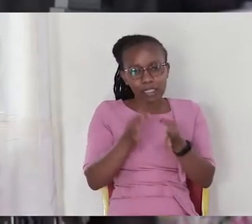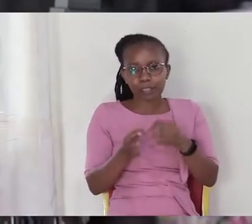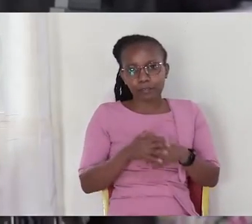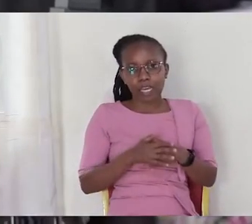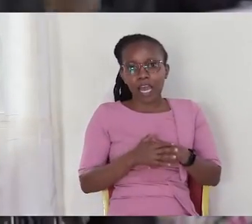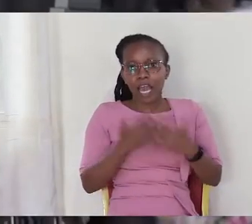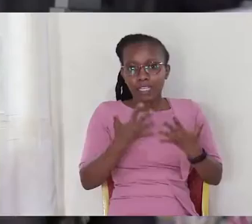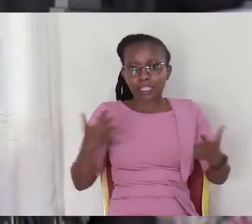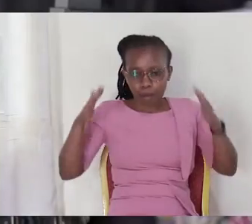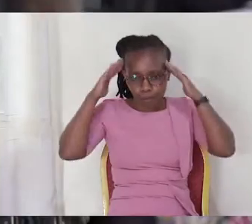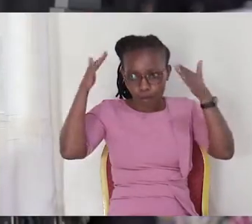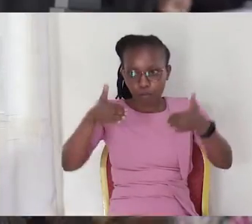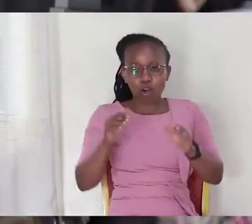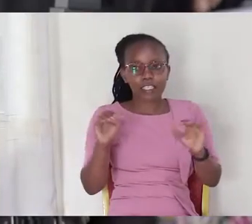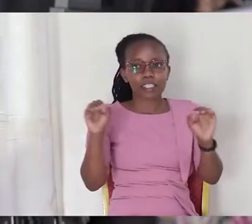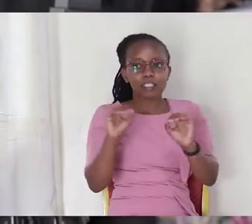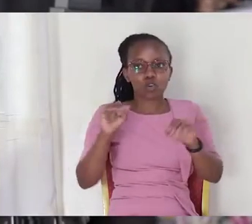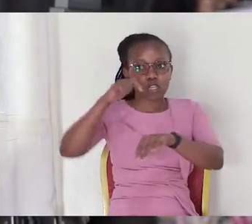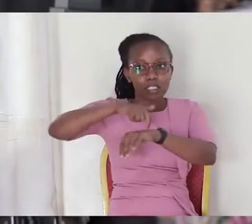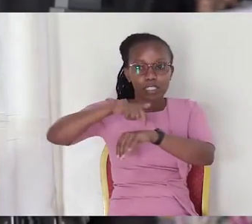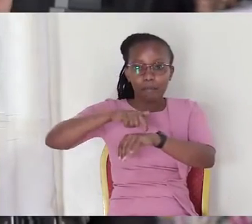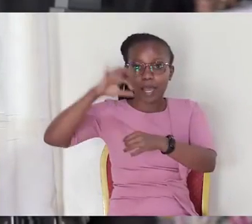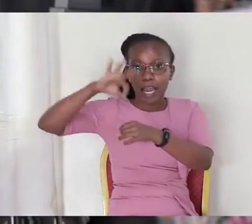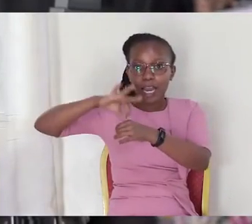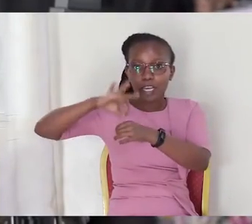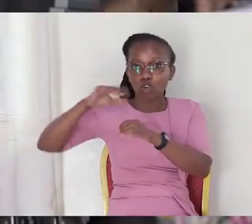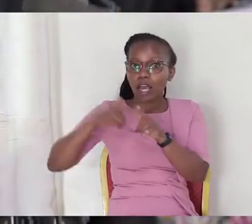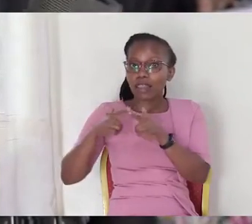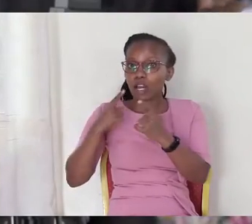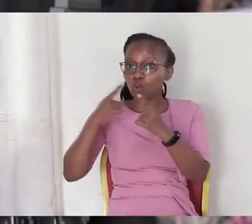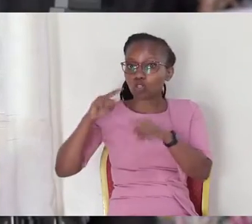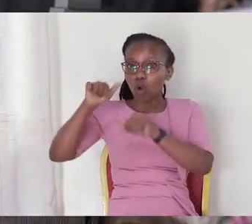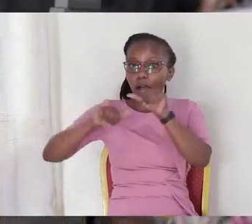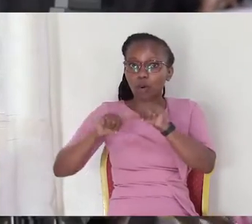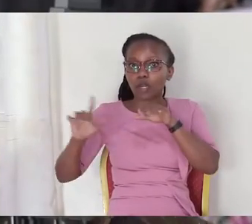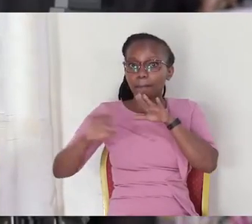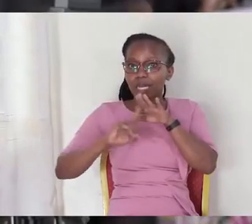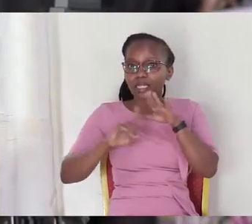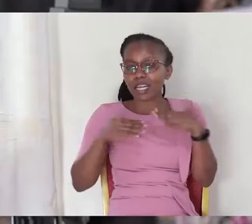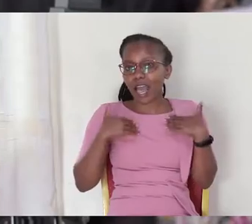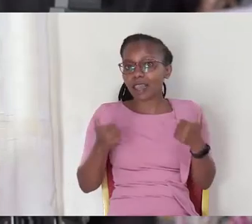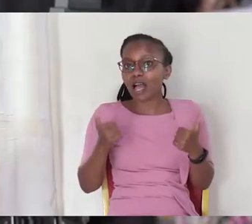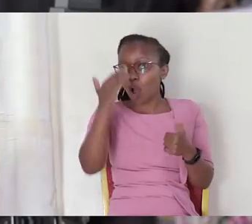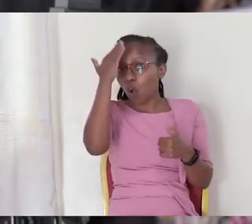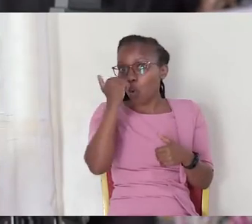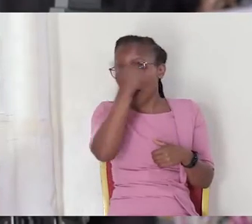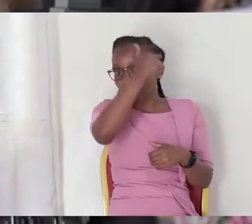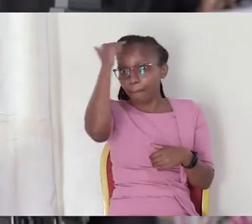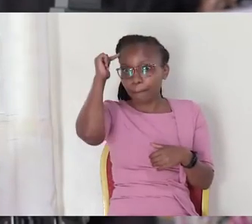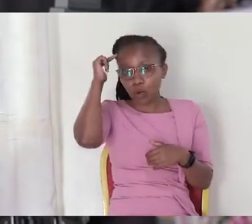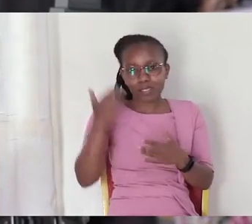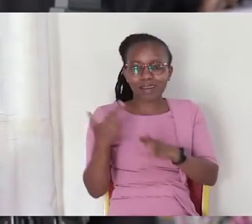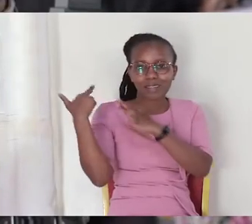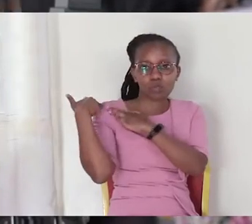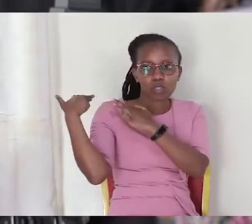when we're even talking about stakeholders on elections, we also need to be talking about the Ministry of Health, because it is what plays a big